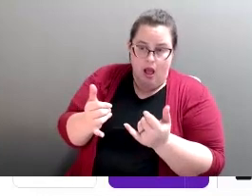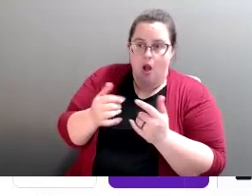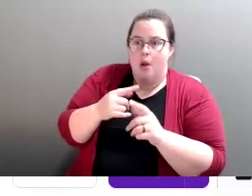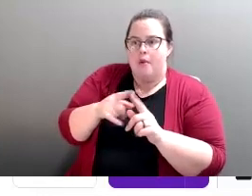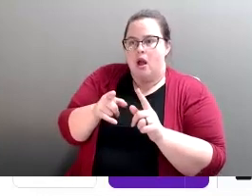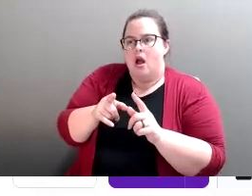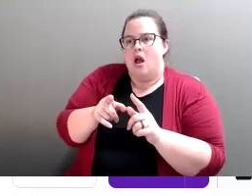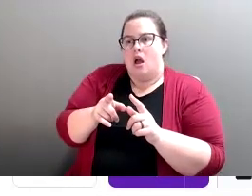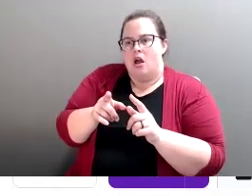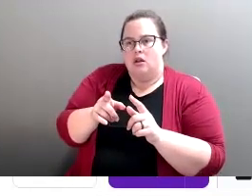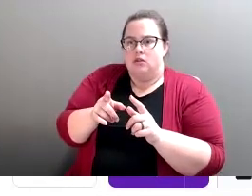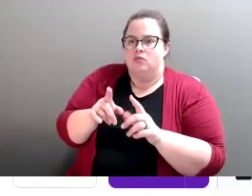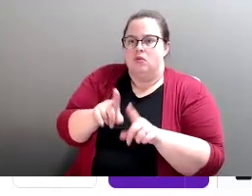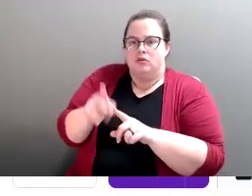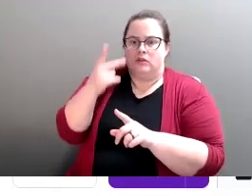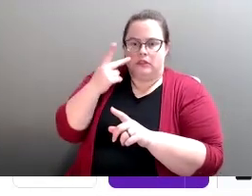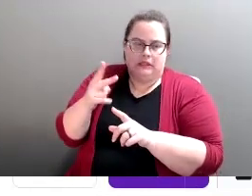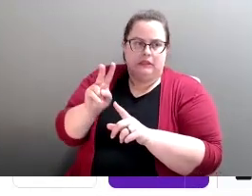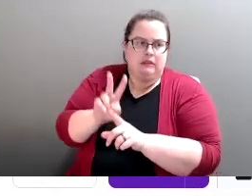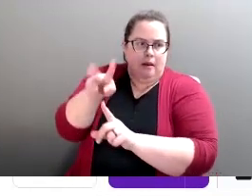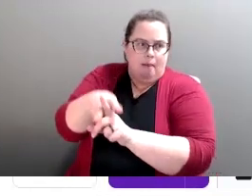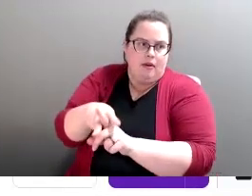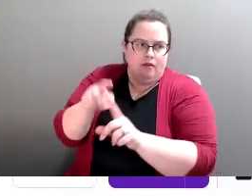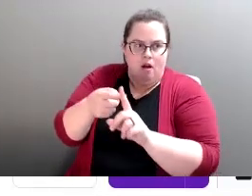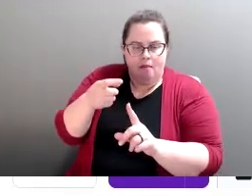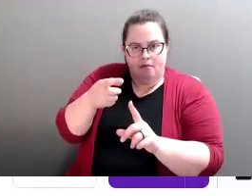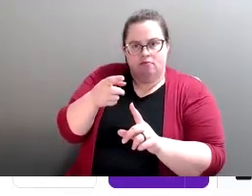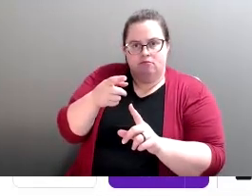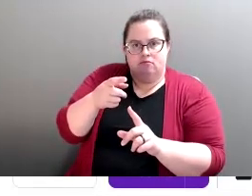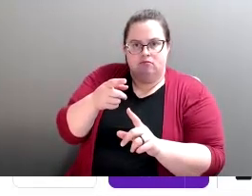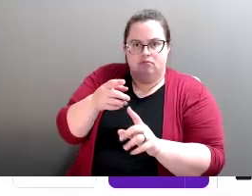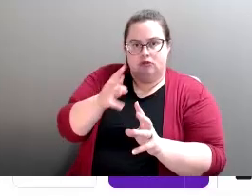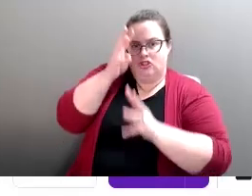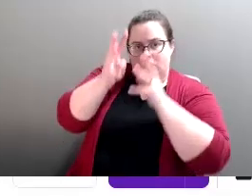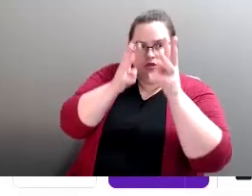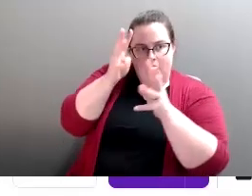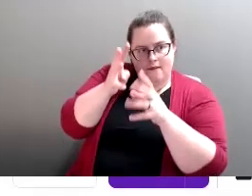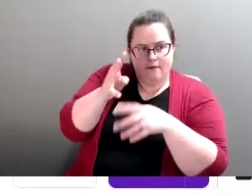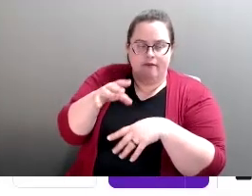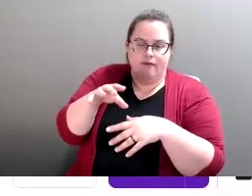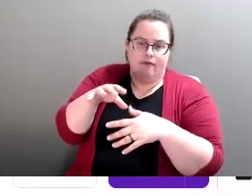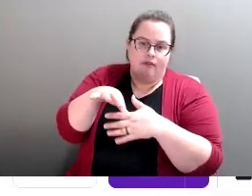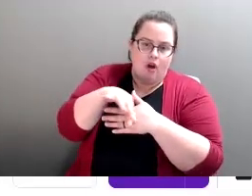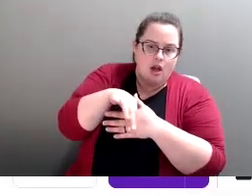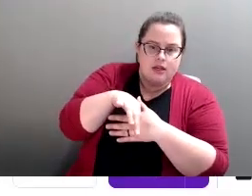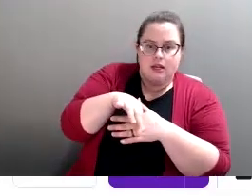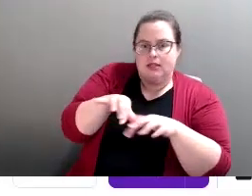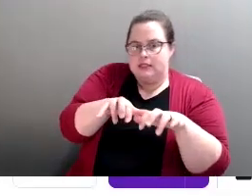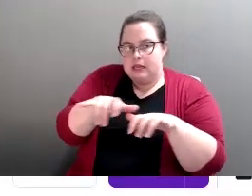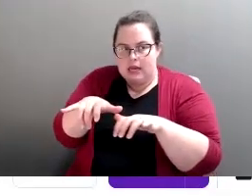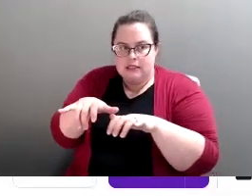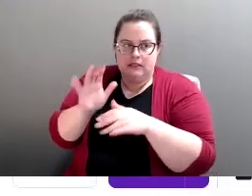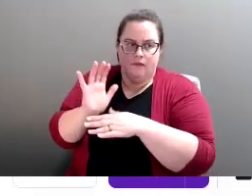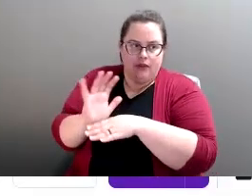an implementation from just doing generative content, text, video,